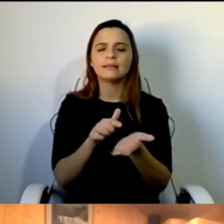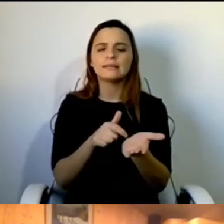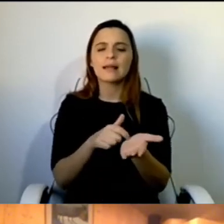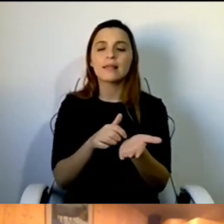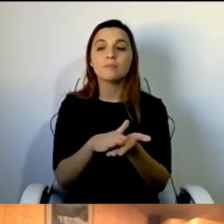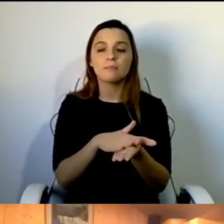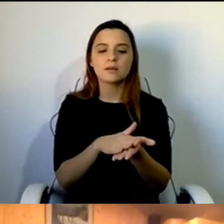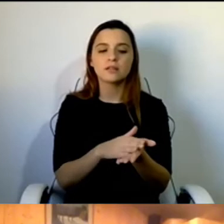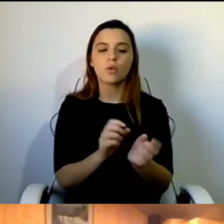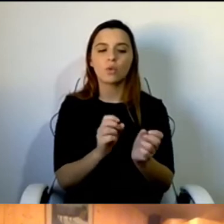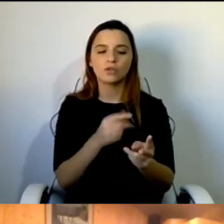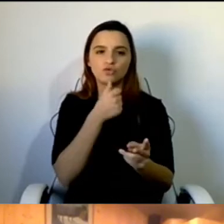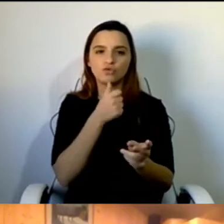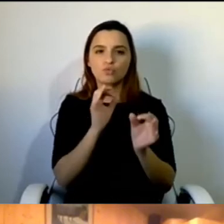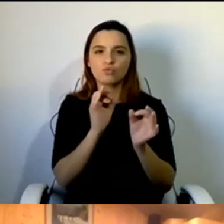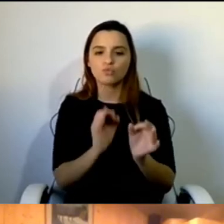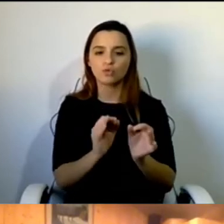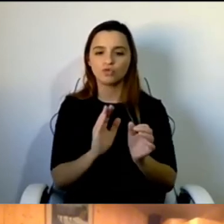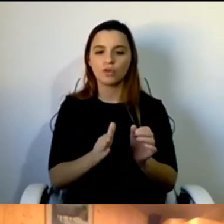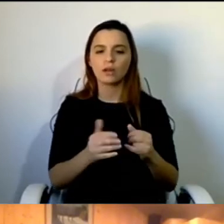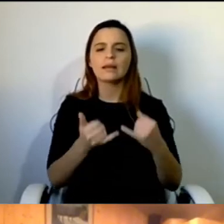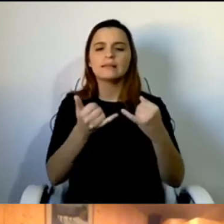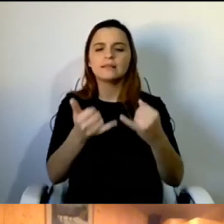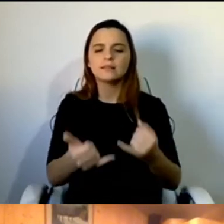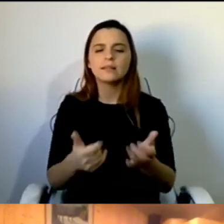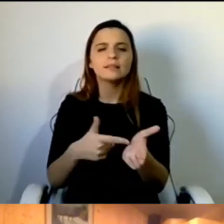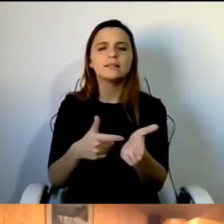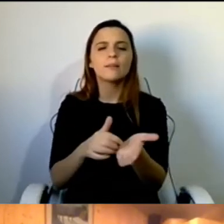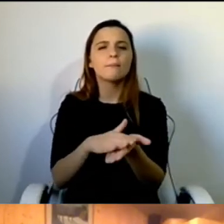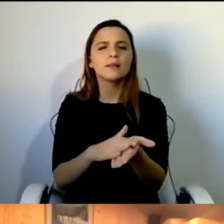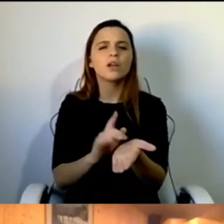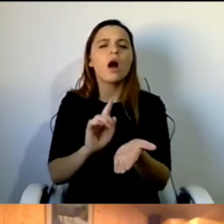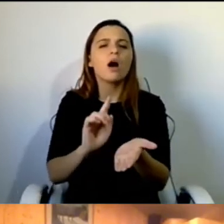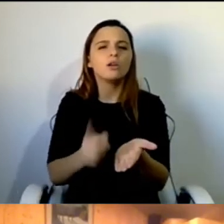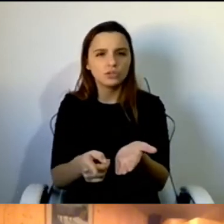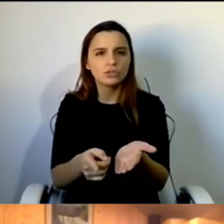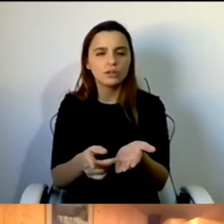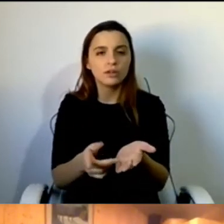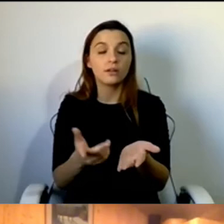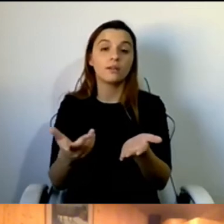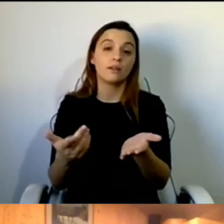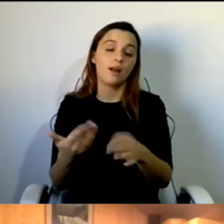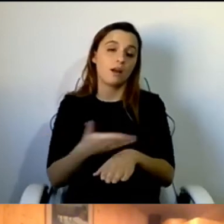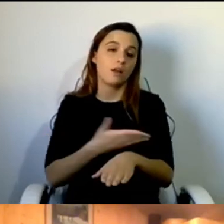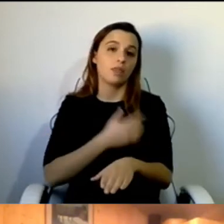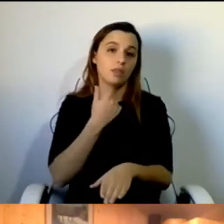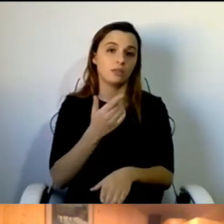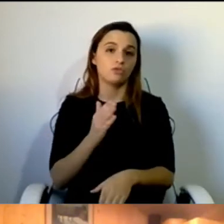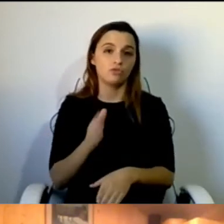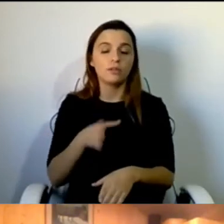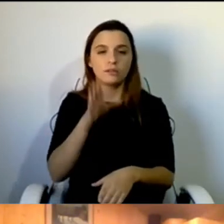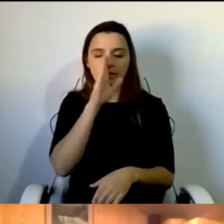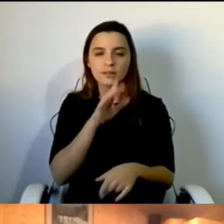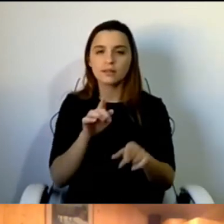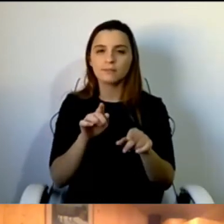As Jamie said, from the start, you also had, if you could count your minutes of basic needs together, and you had 20 hours per